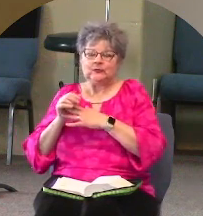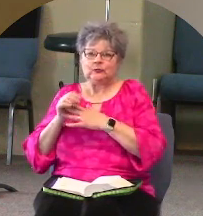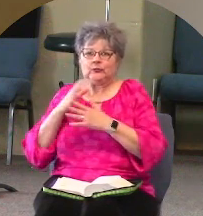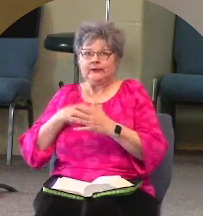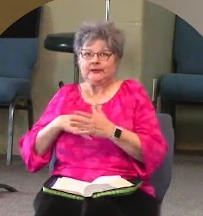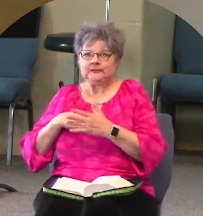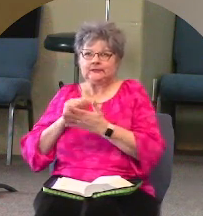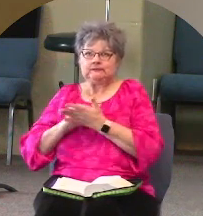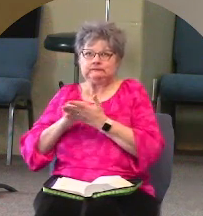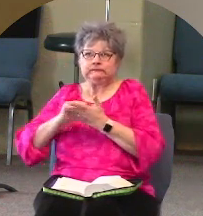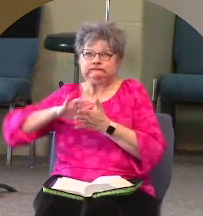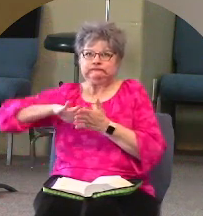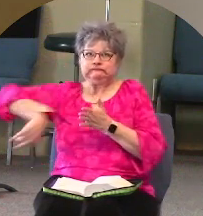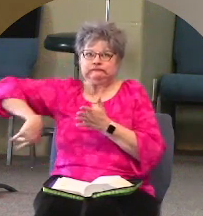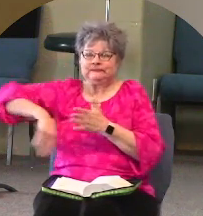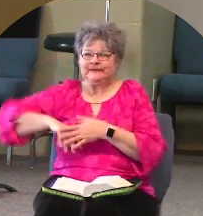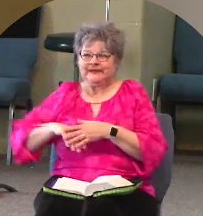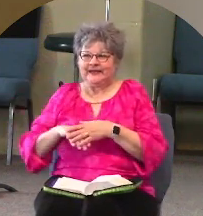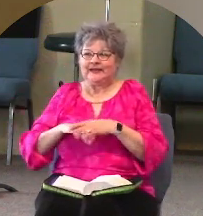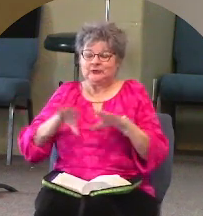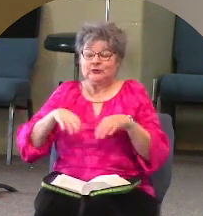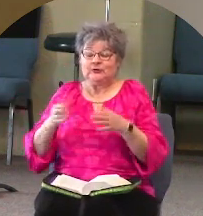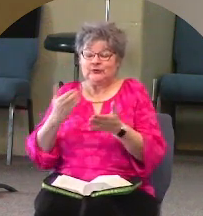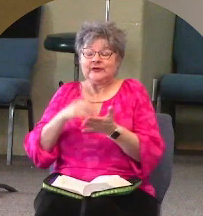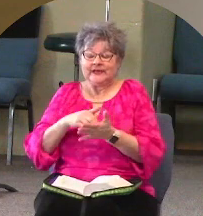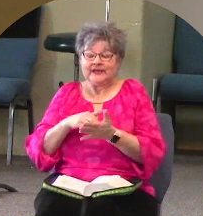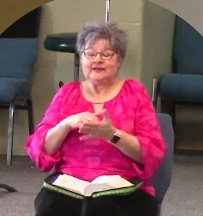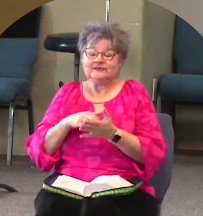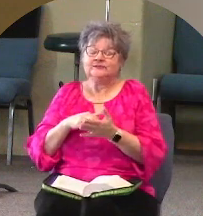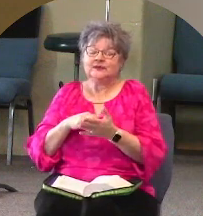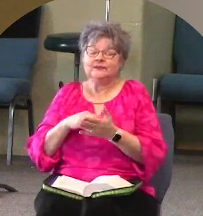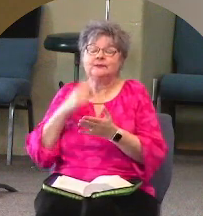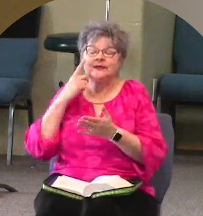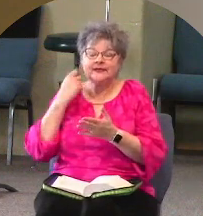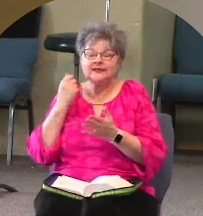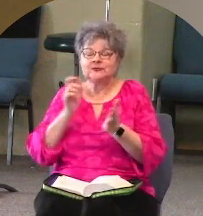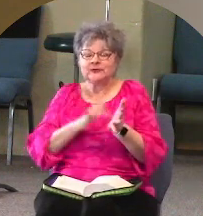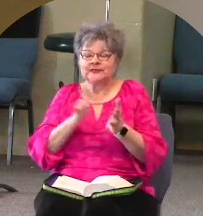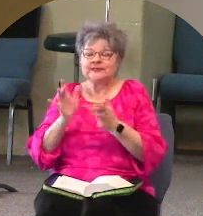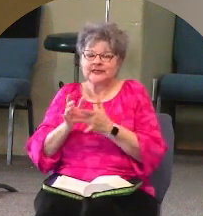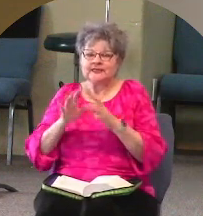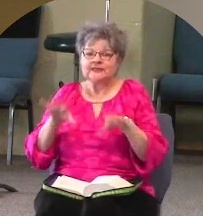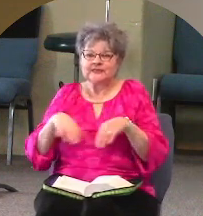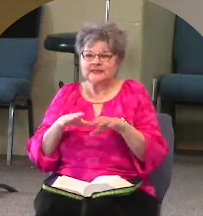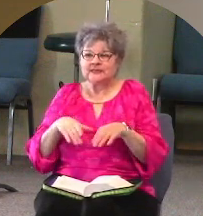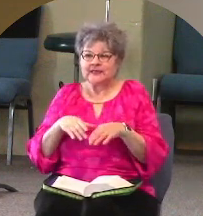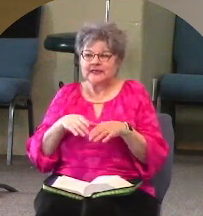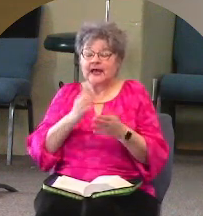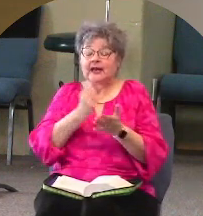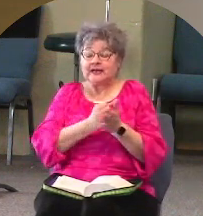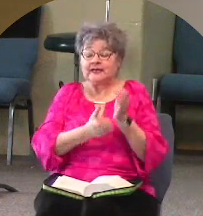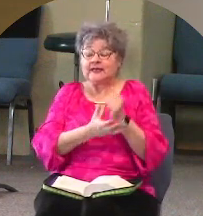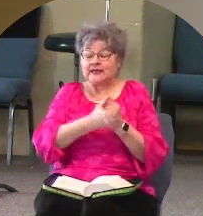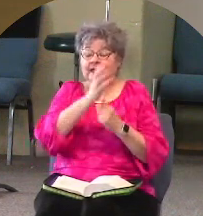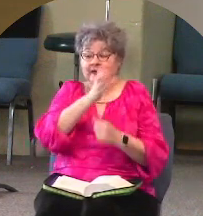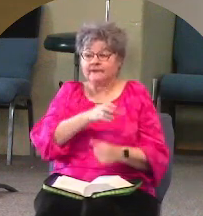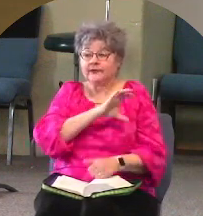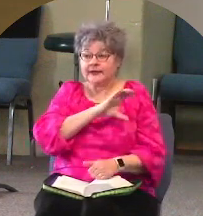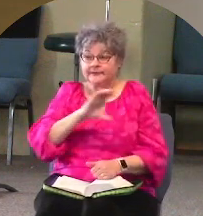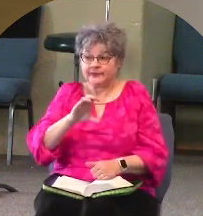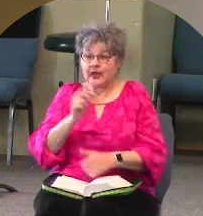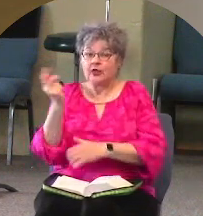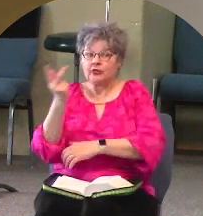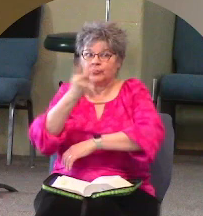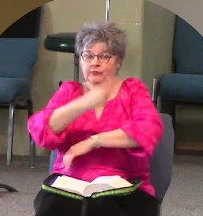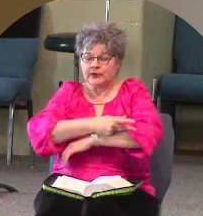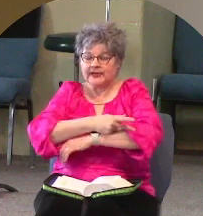redo. But because of what Jesus did at Calvary, 3 days